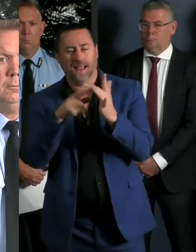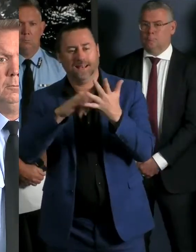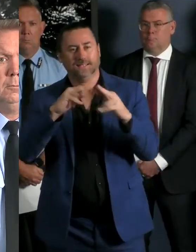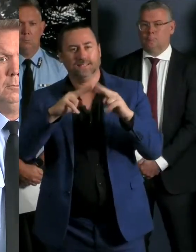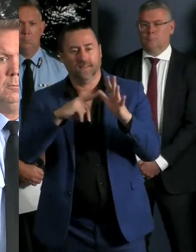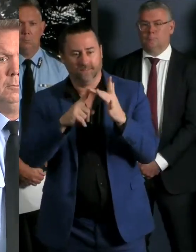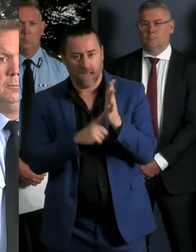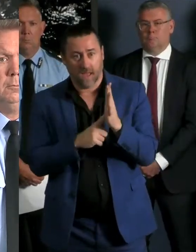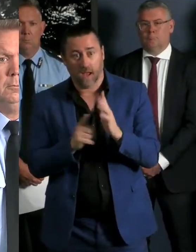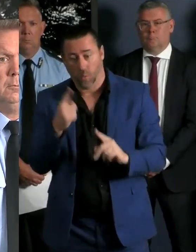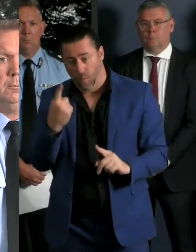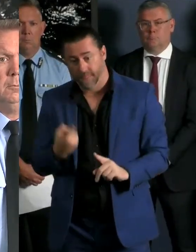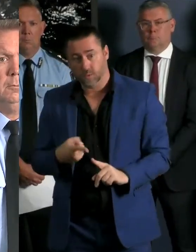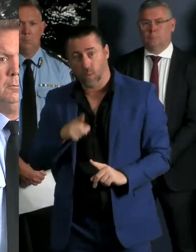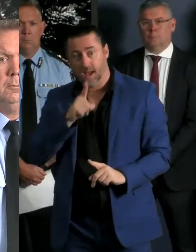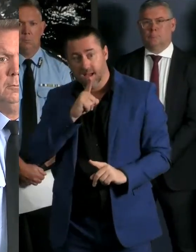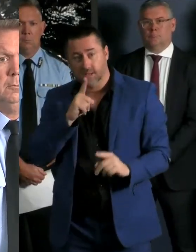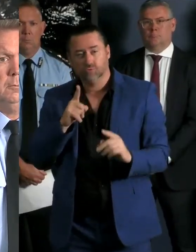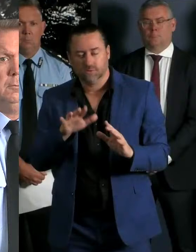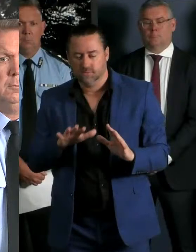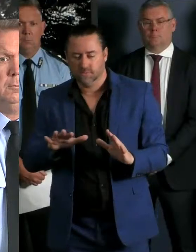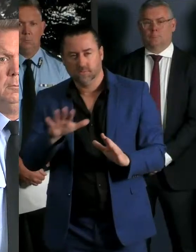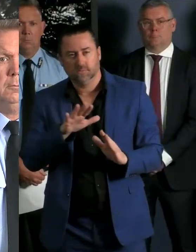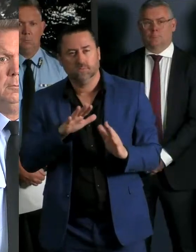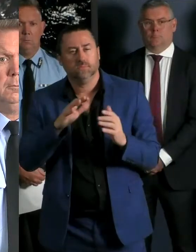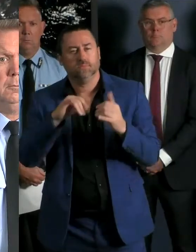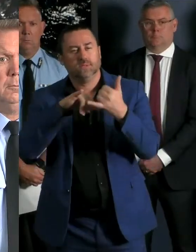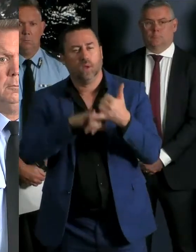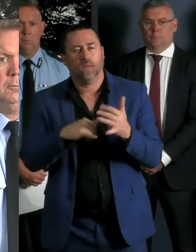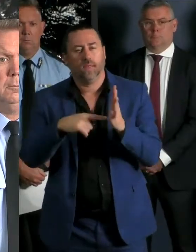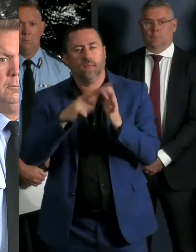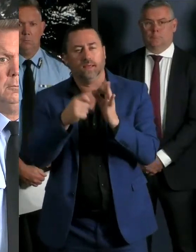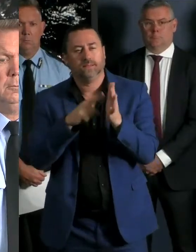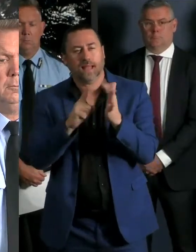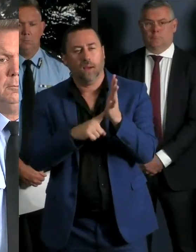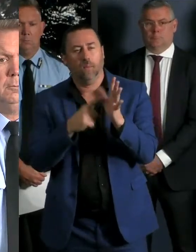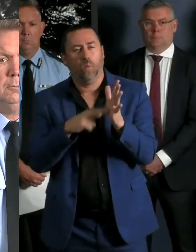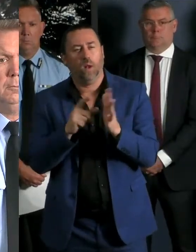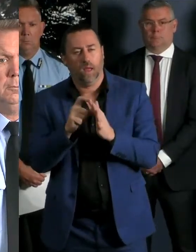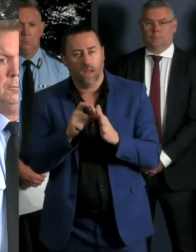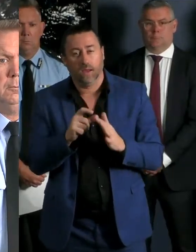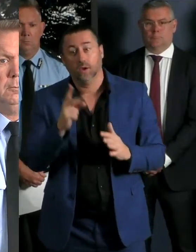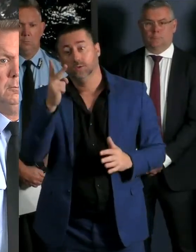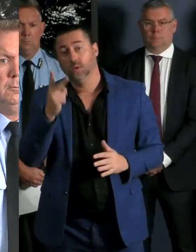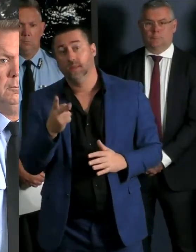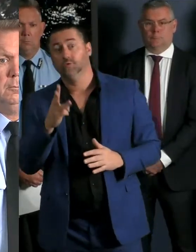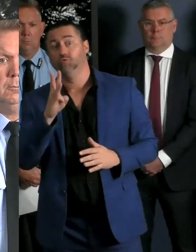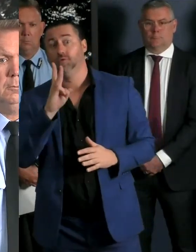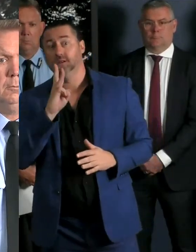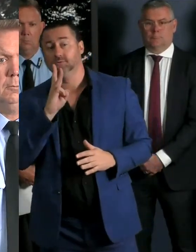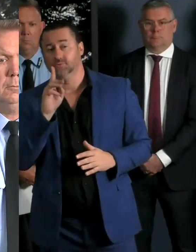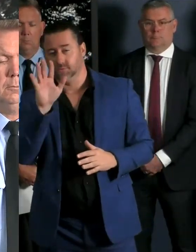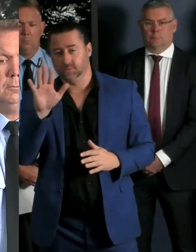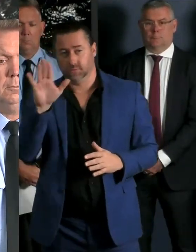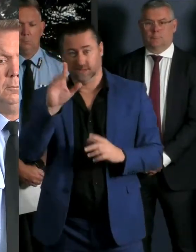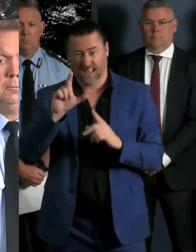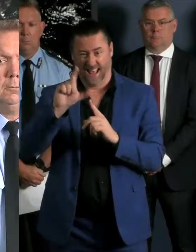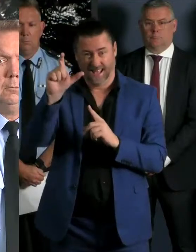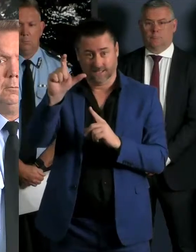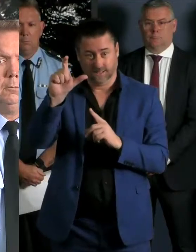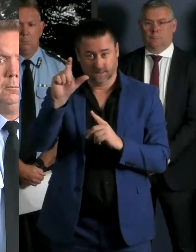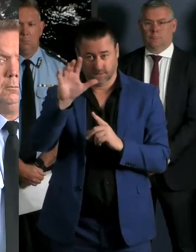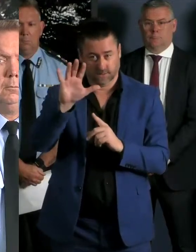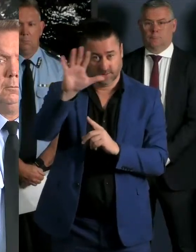Innisfail, 1,100 in and around the Southern Tablelands, and 2,300 closer to the city of